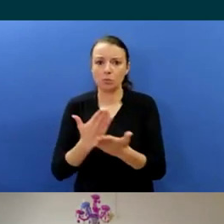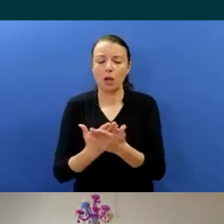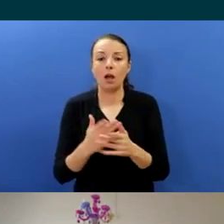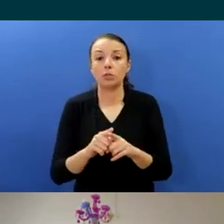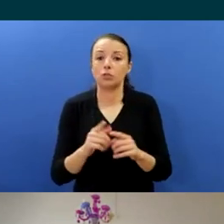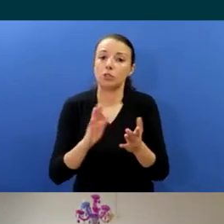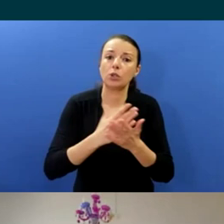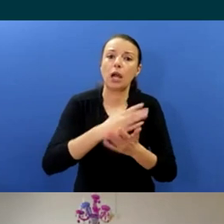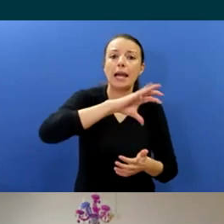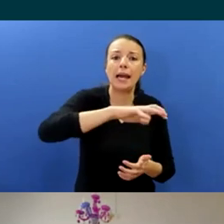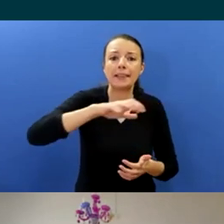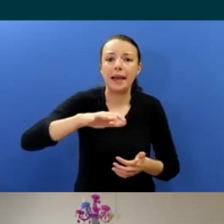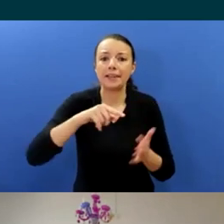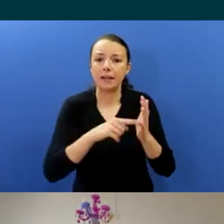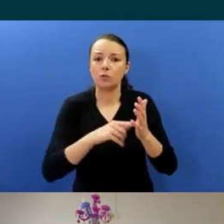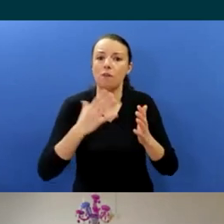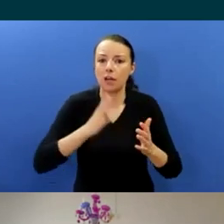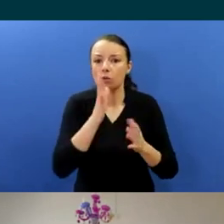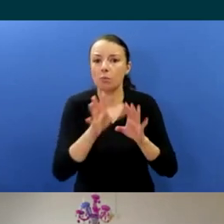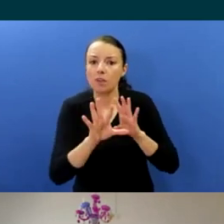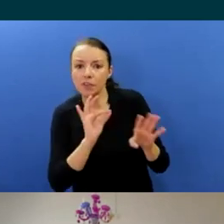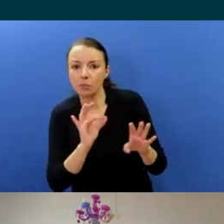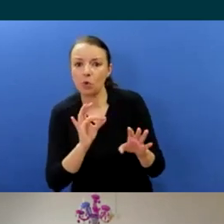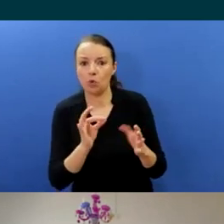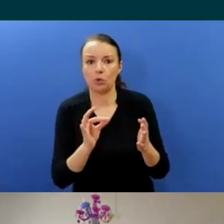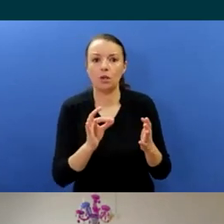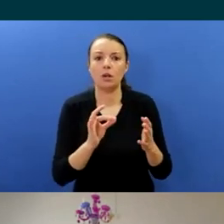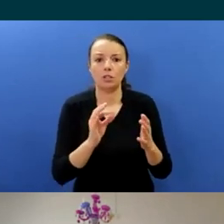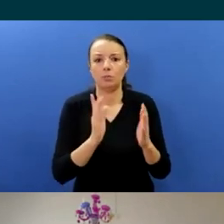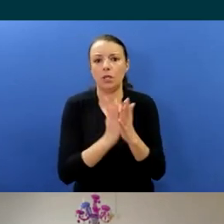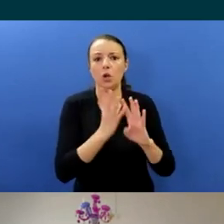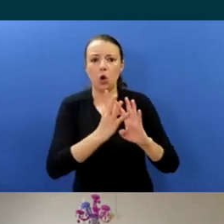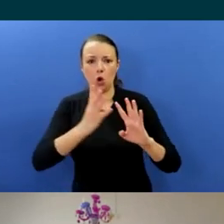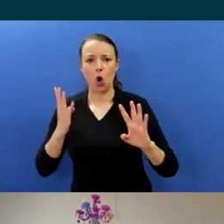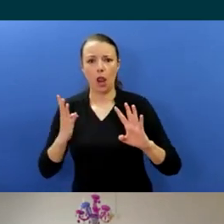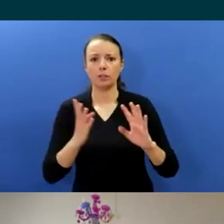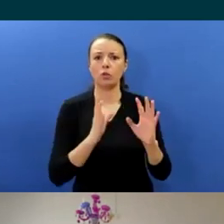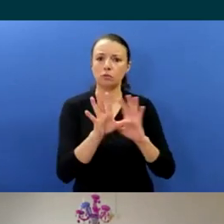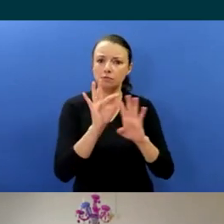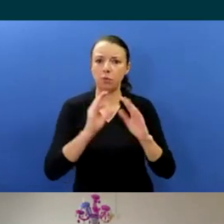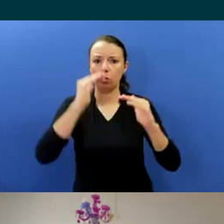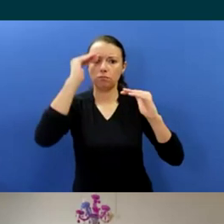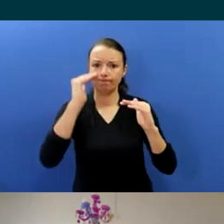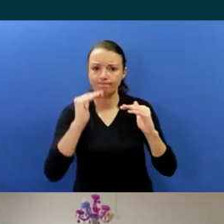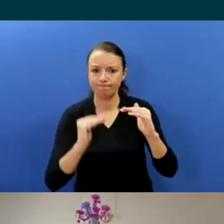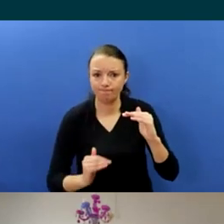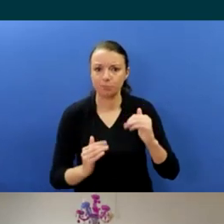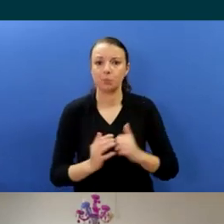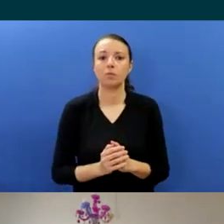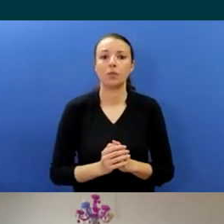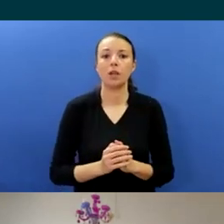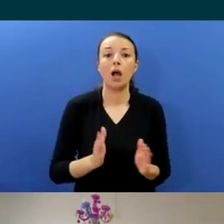them. Then we have the decision and voting part. And then again, there is a deliberation, but then it's